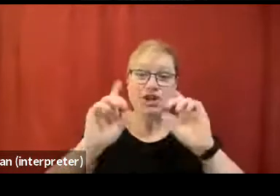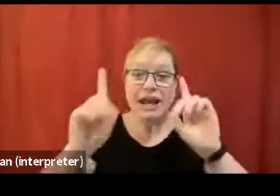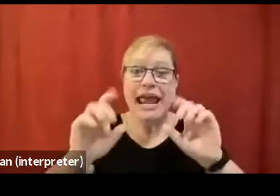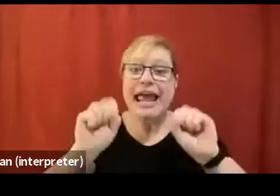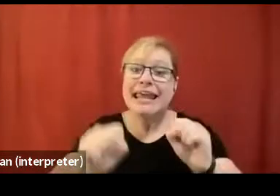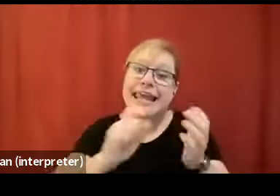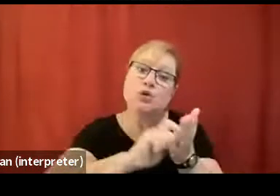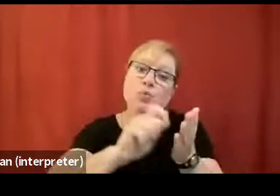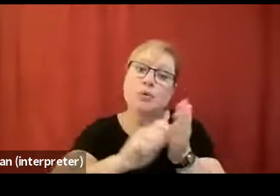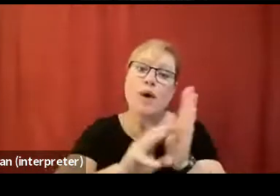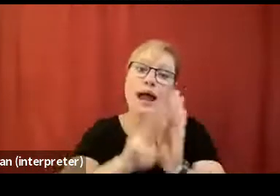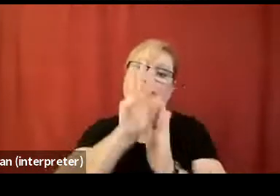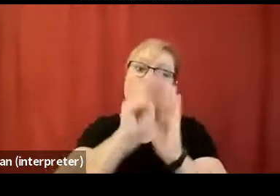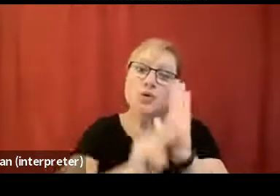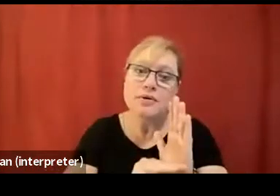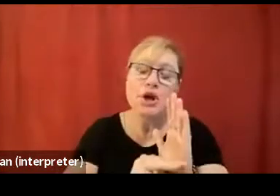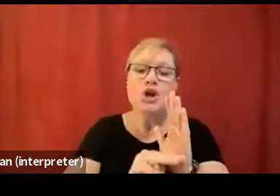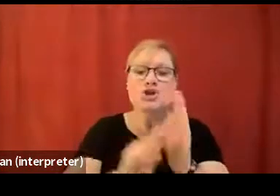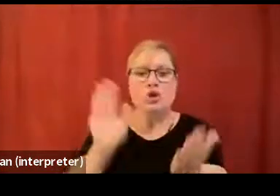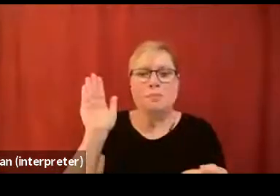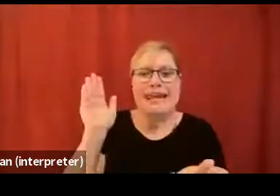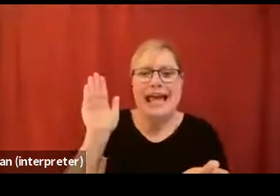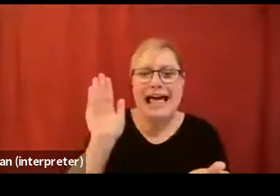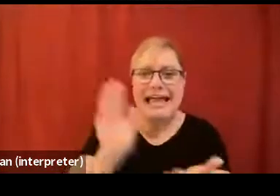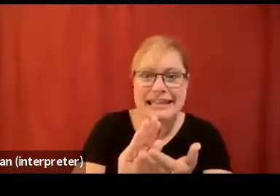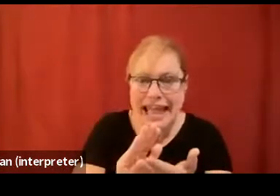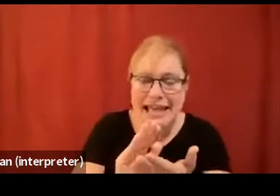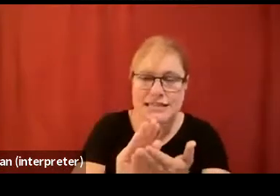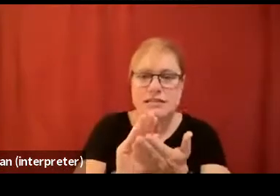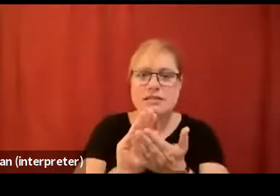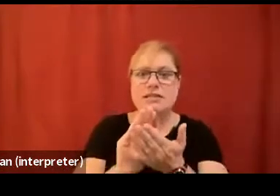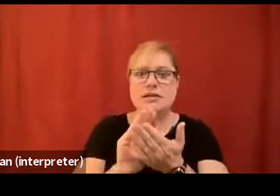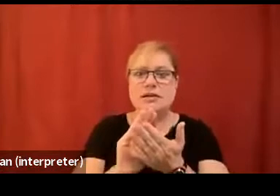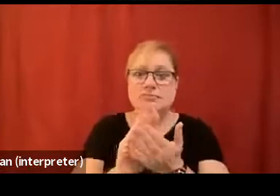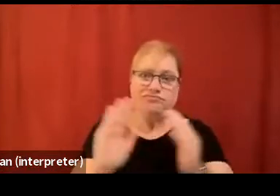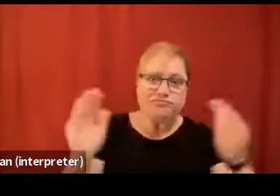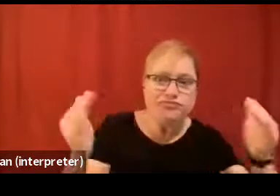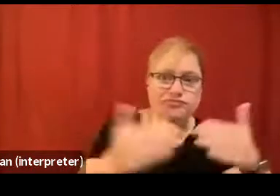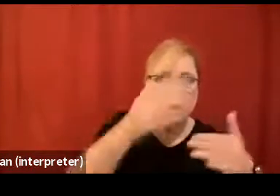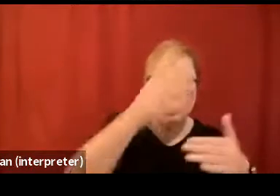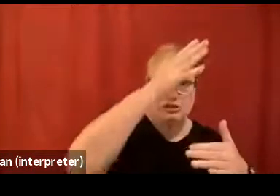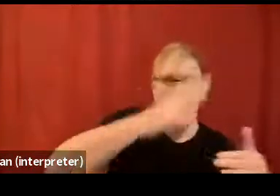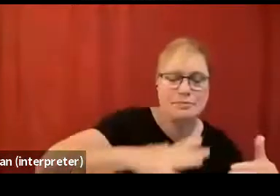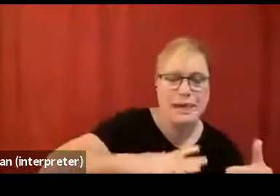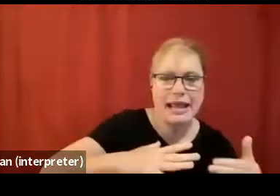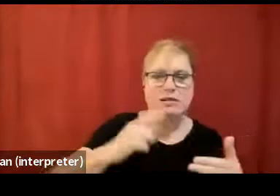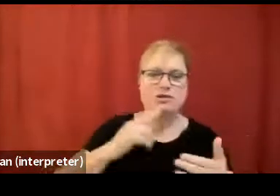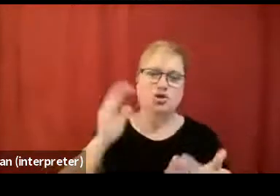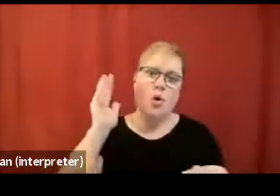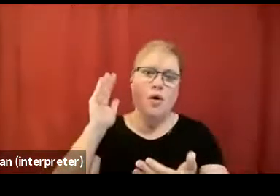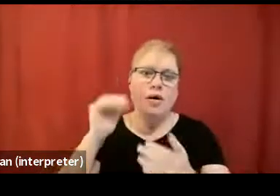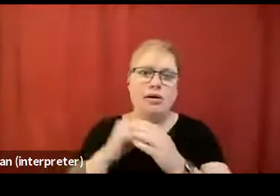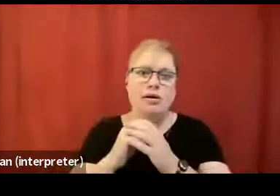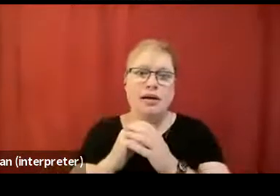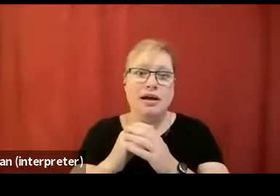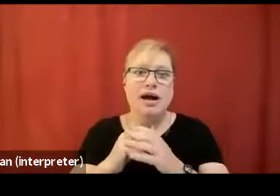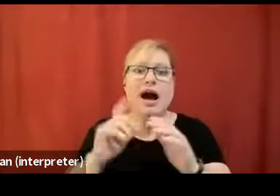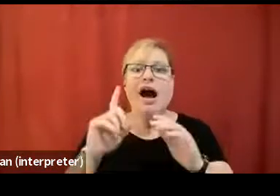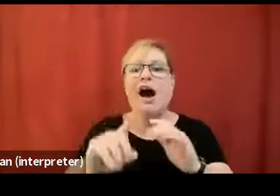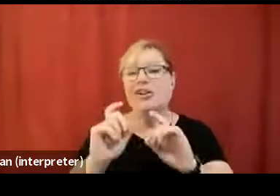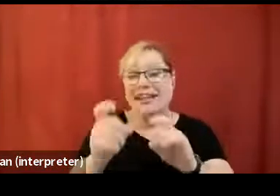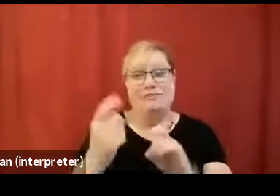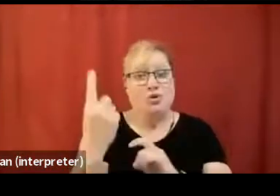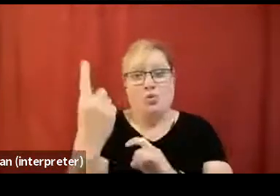be less ethnocentric and less patriarchal? In your setting, can you think of one change? I'll give you just one